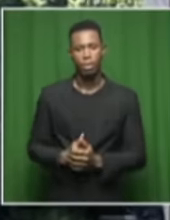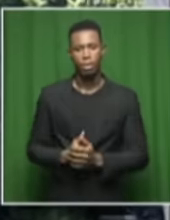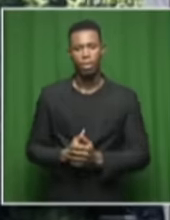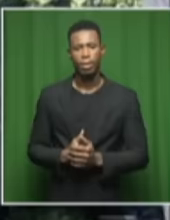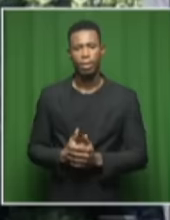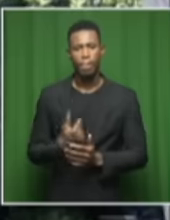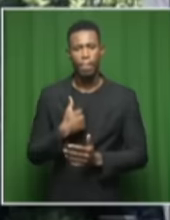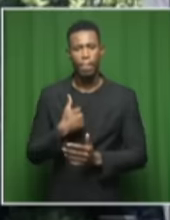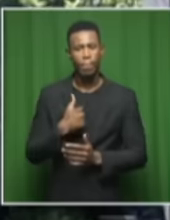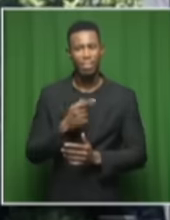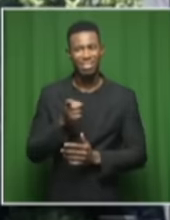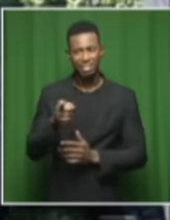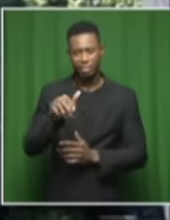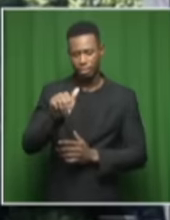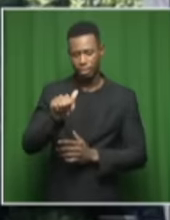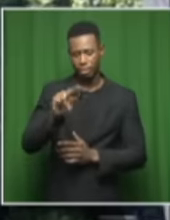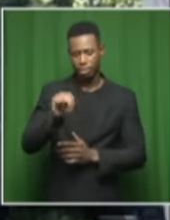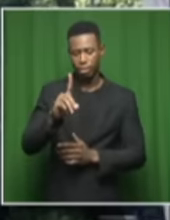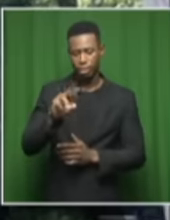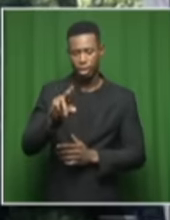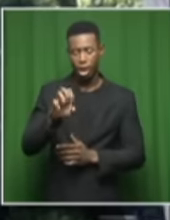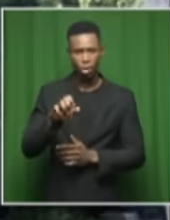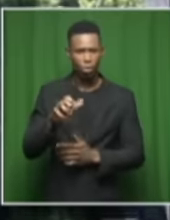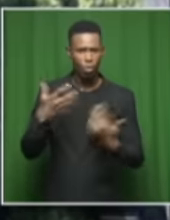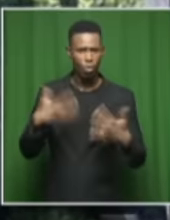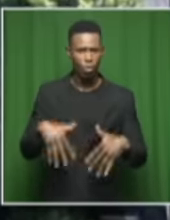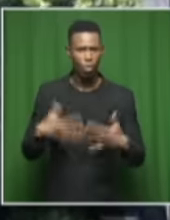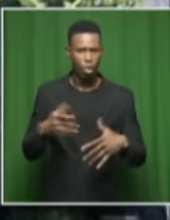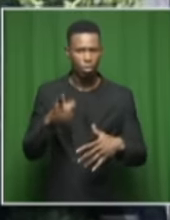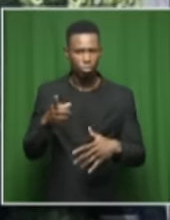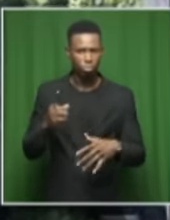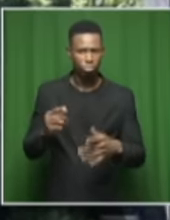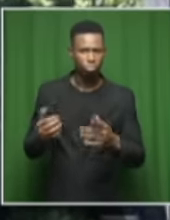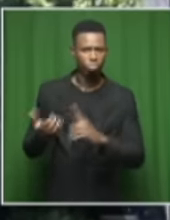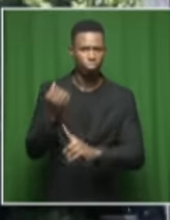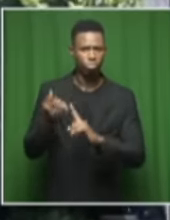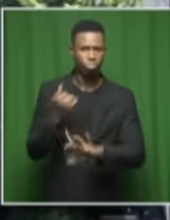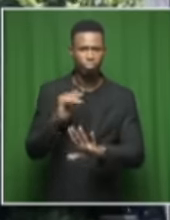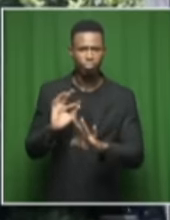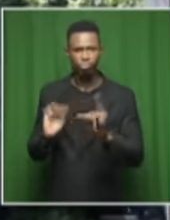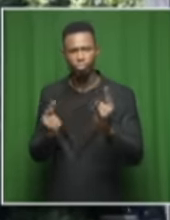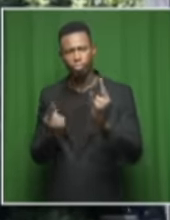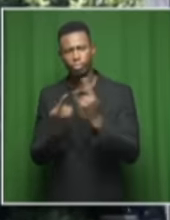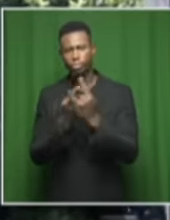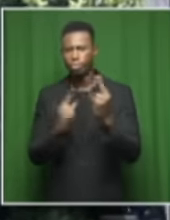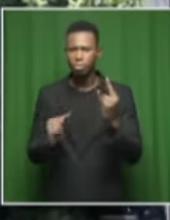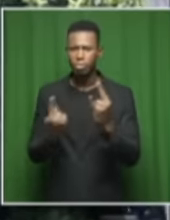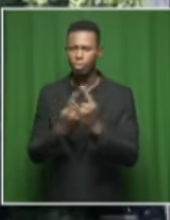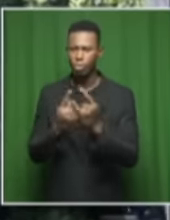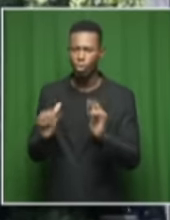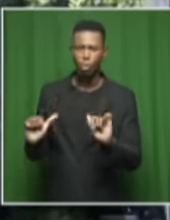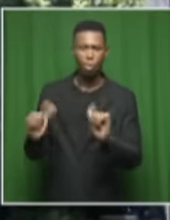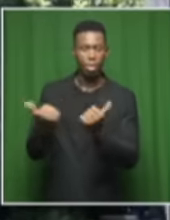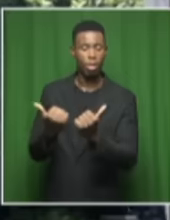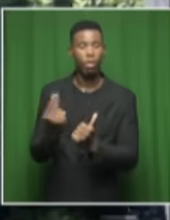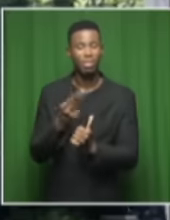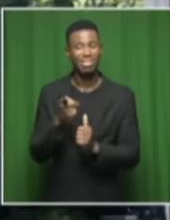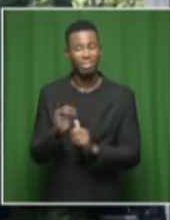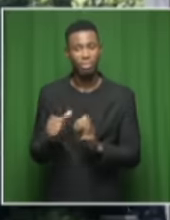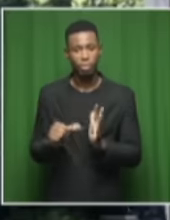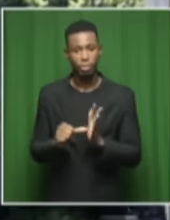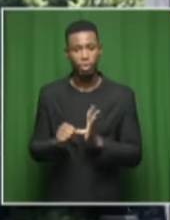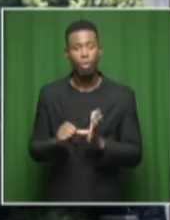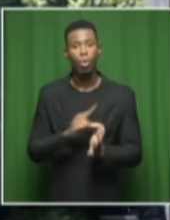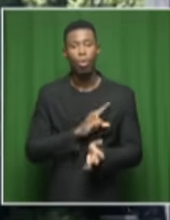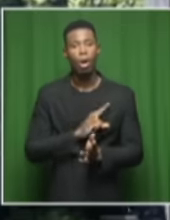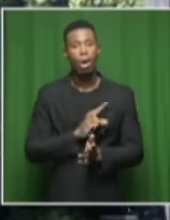I don't think he missed a kick since he got there. So it was really important, especially when it comes to semi-finals and finals. You need to make sure you